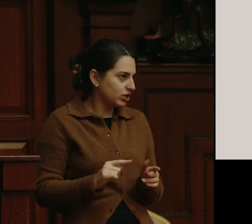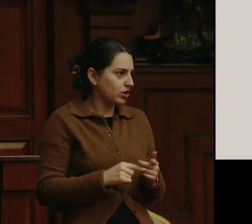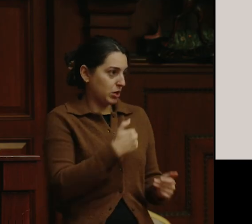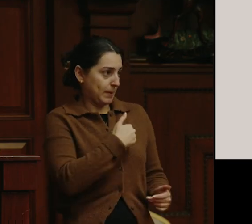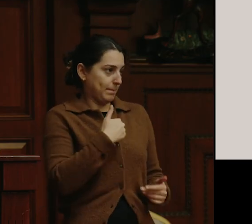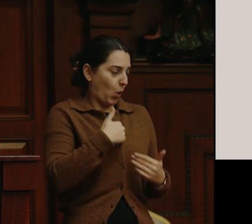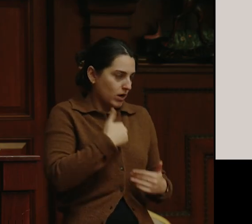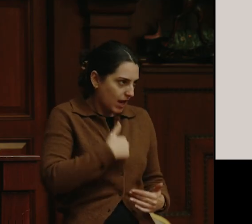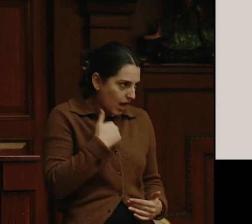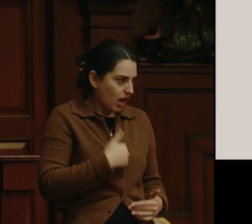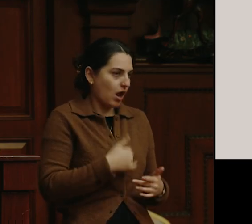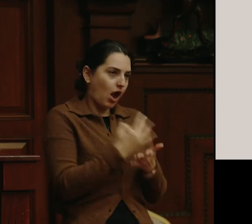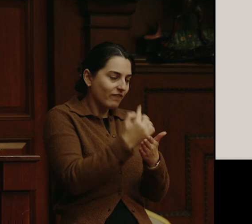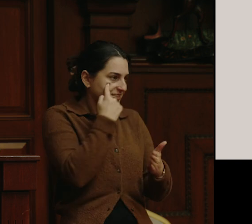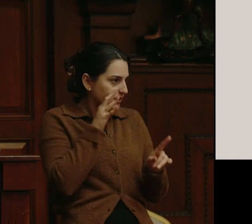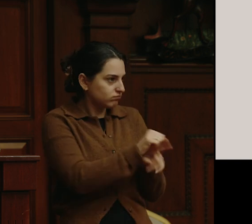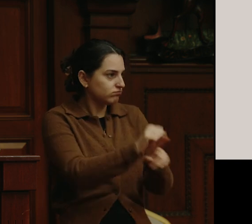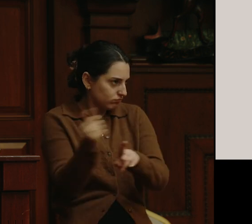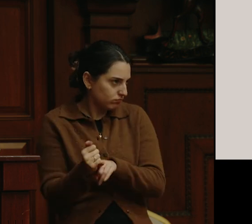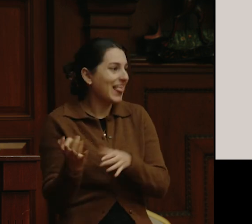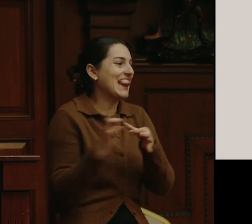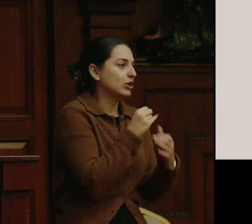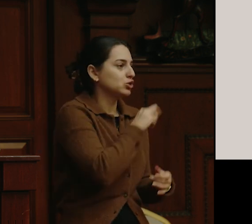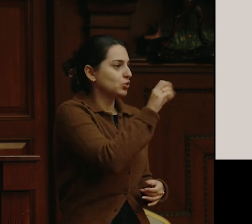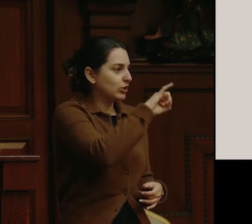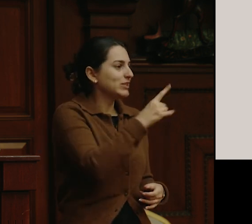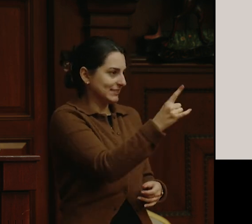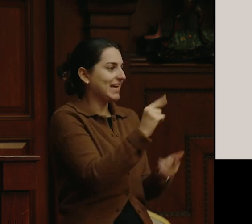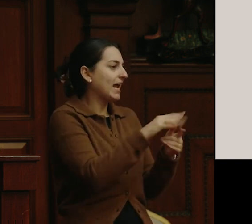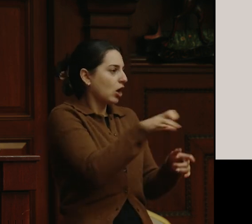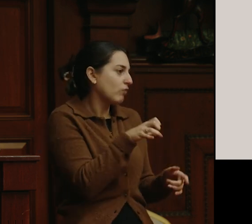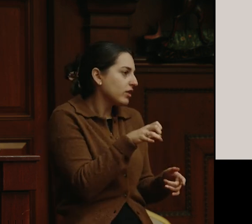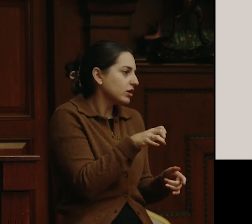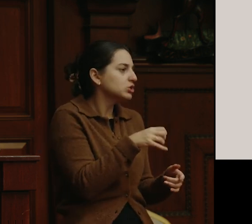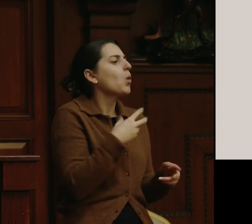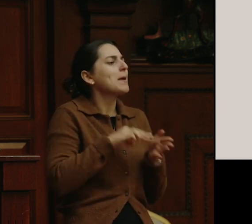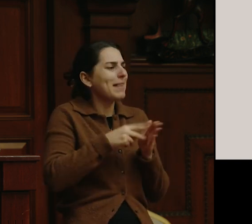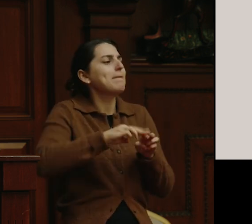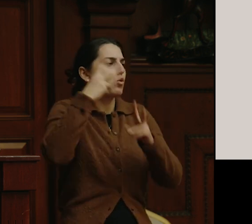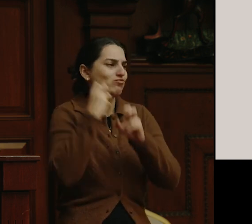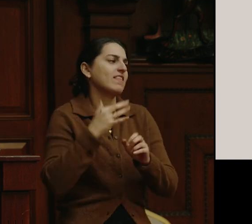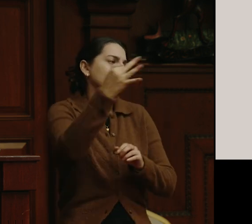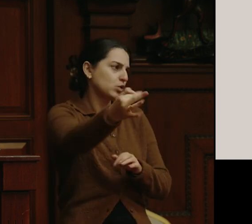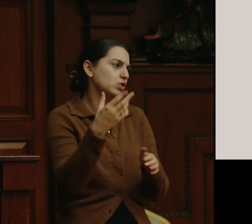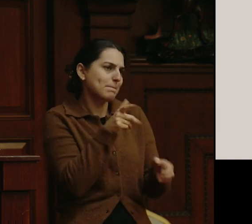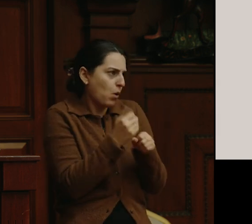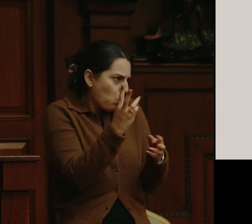pneumonia, commonly co-occurring with the autoimmune rheumatic diseases that we looked at, and we're planning some further analysis around